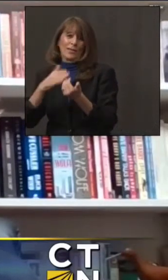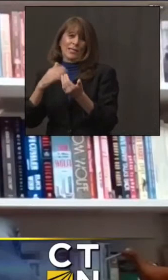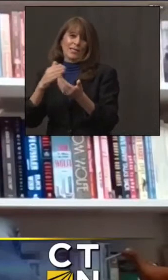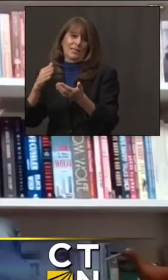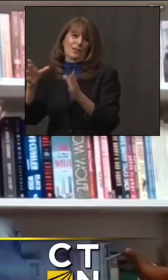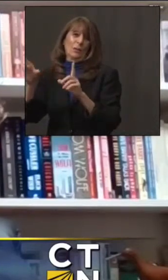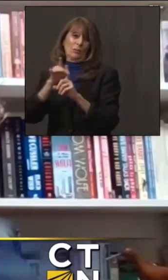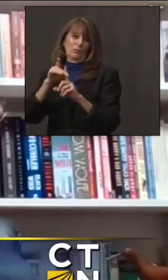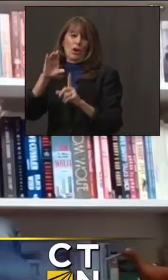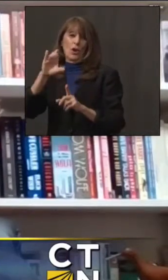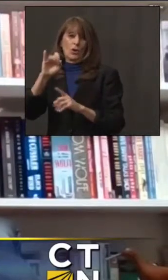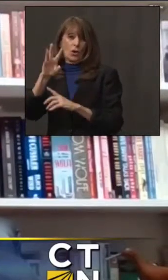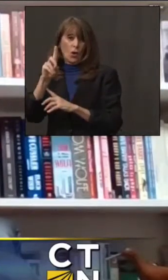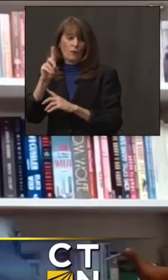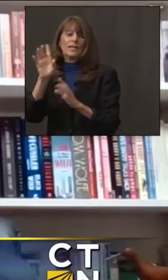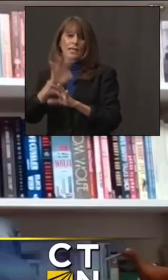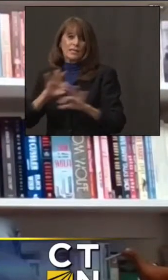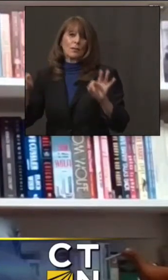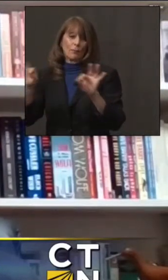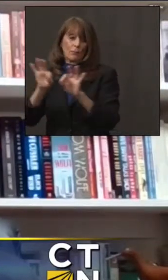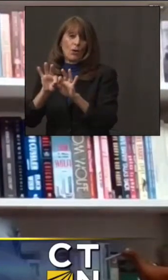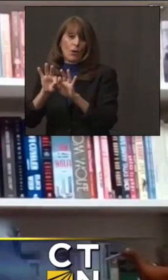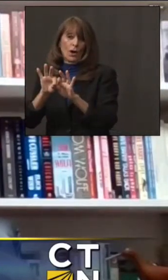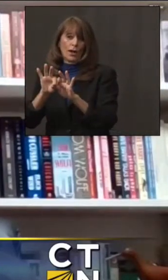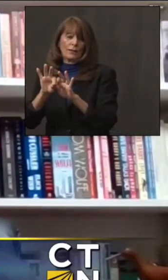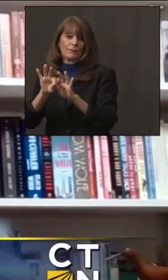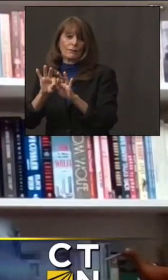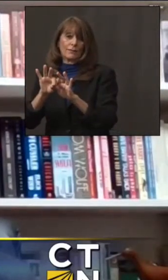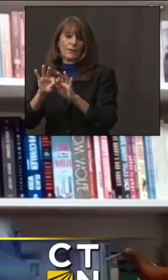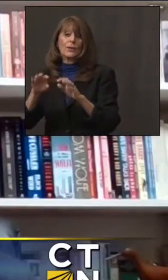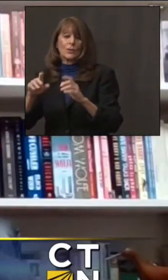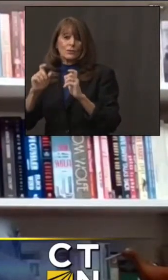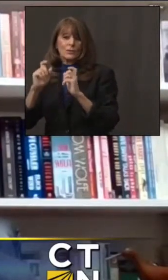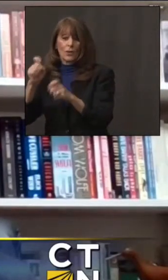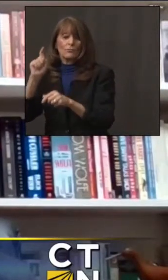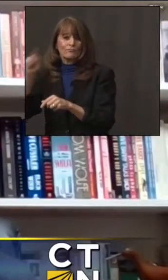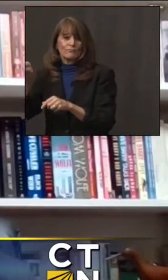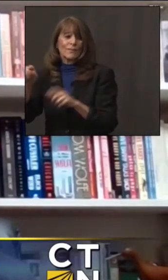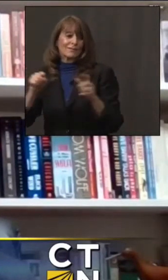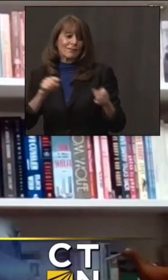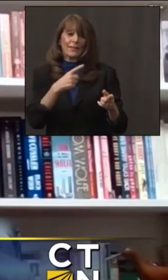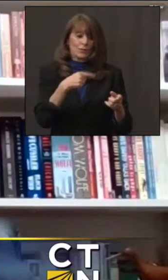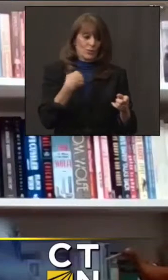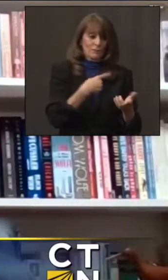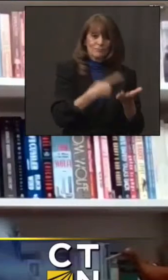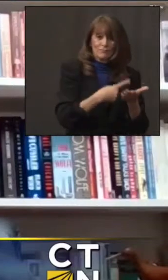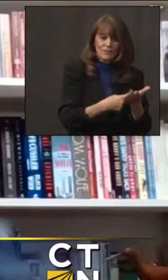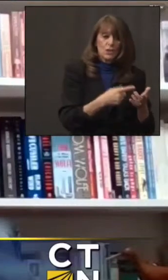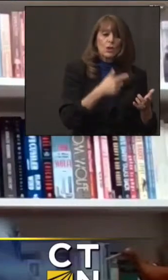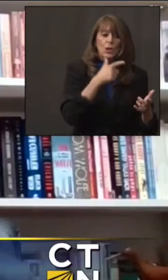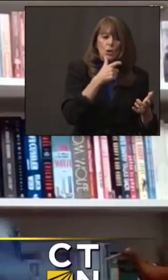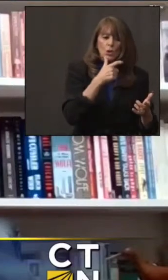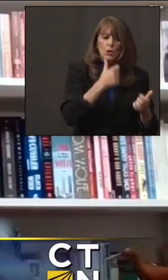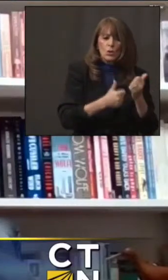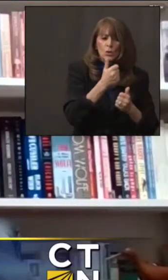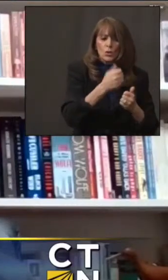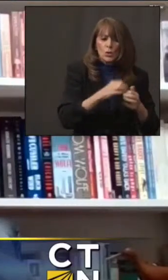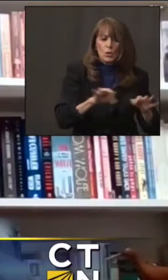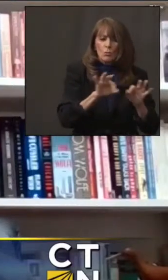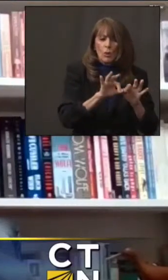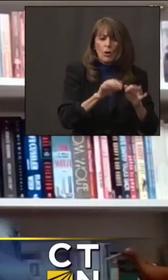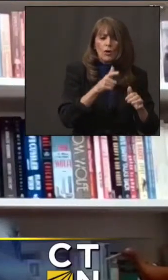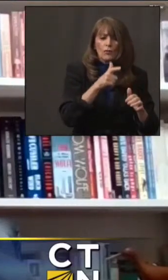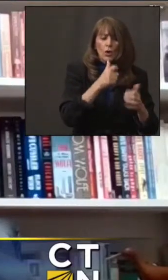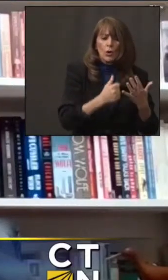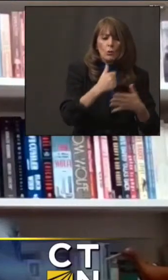we really, and the allocation subcommittee agreed, want to get the doses into those facilities as